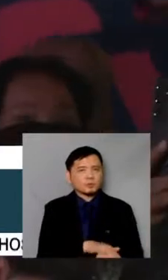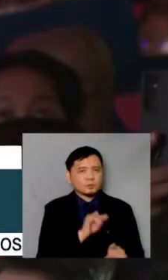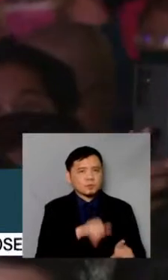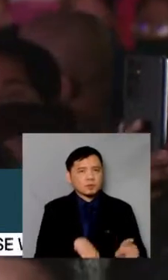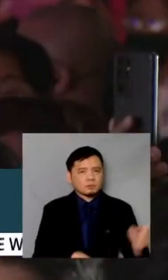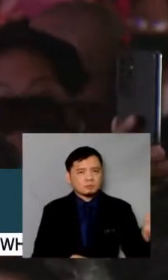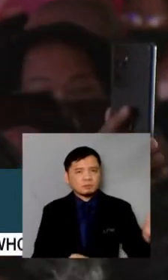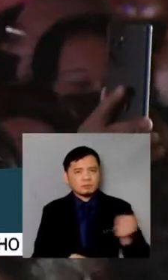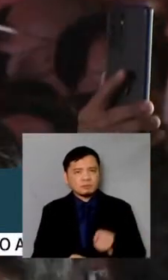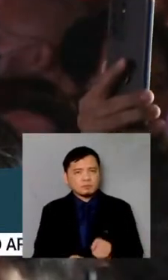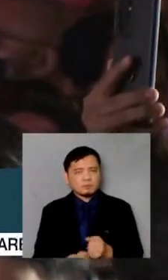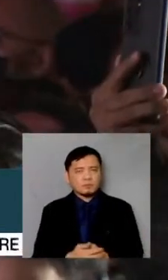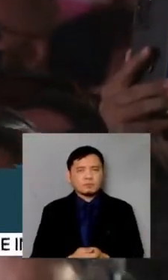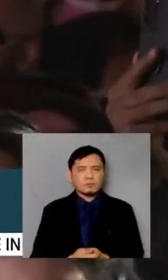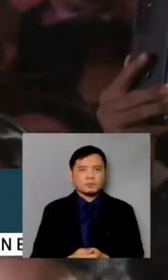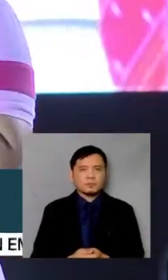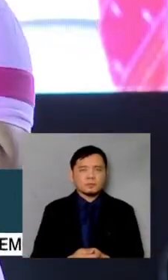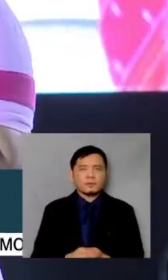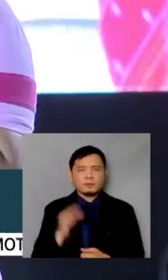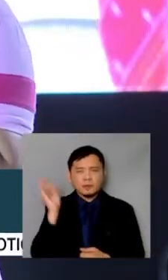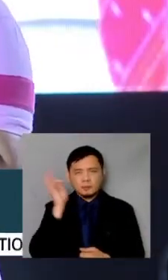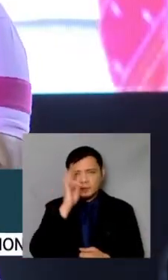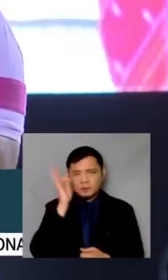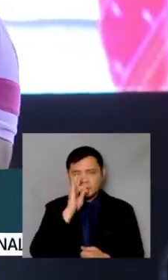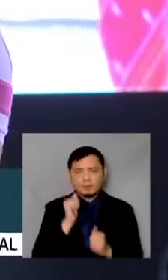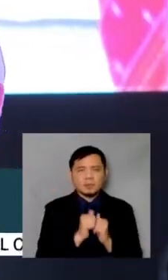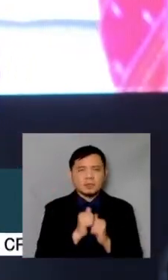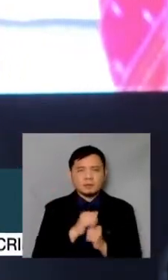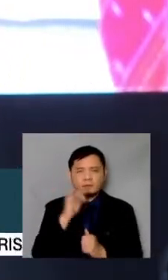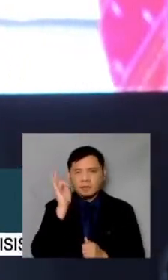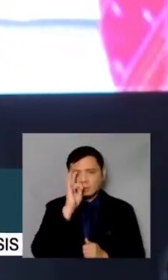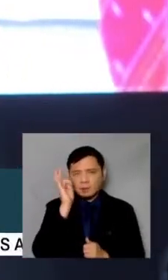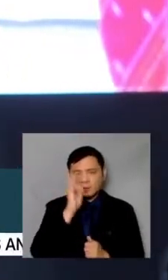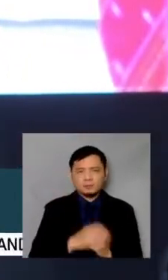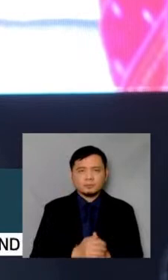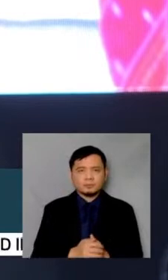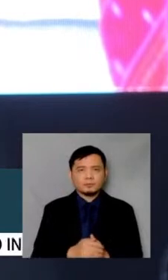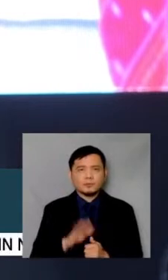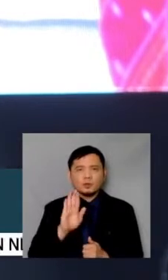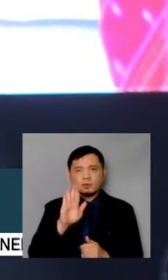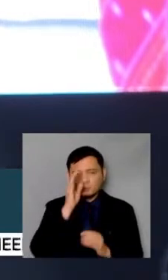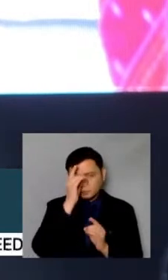ang karaniwang Pilipino. Prioridad ang dignidad ninyo.